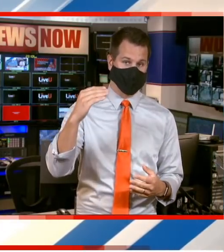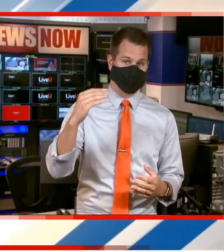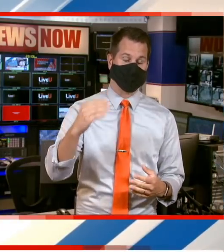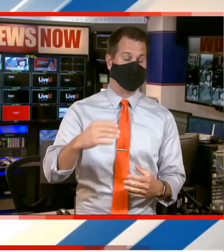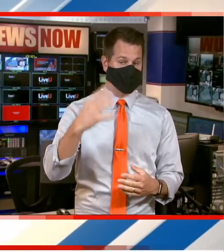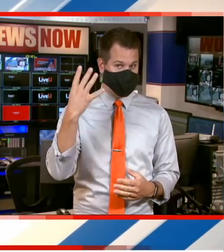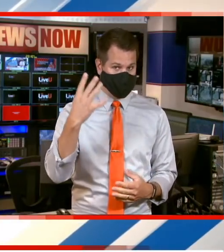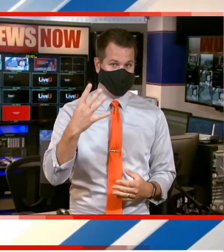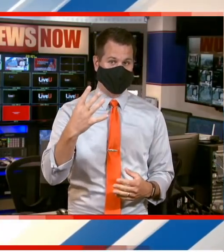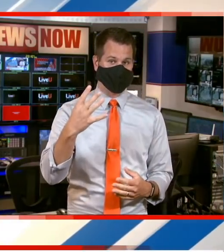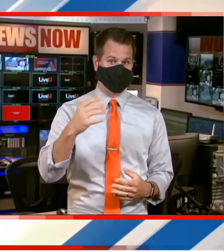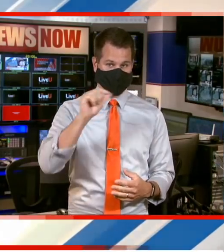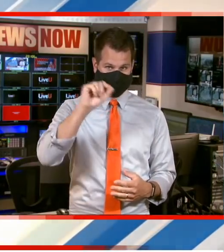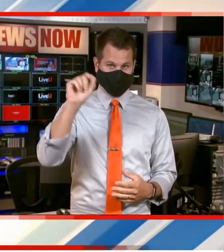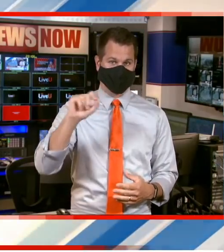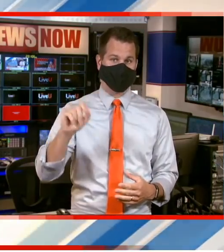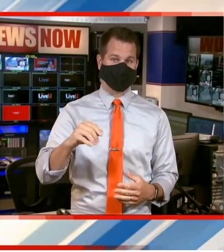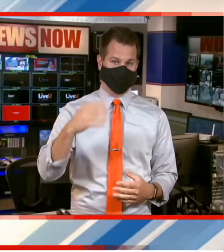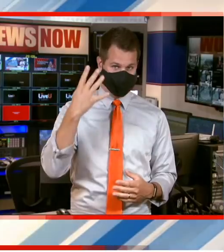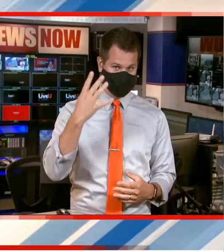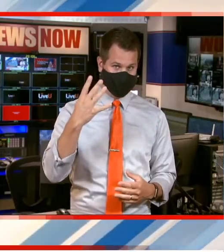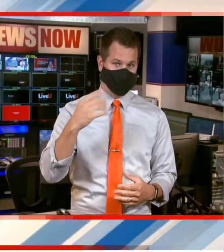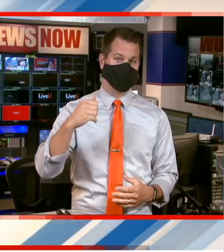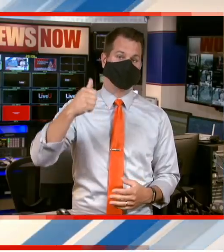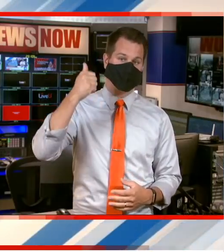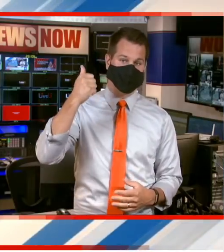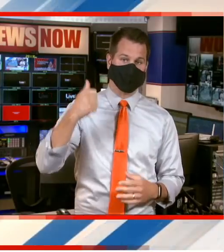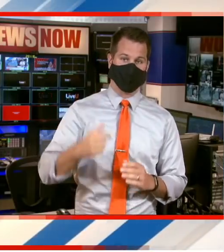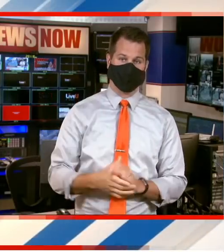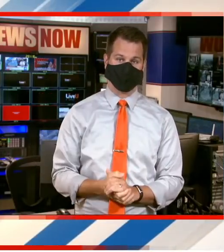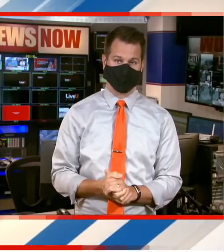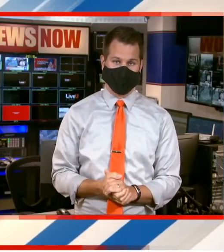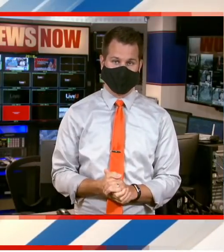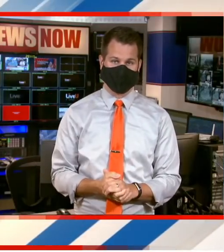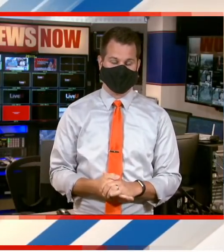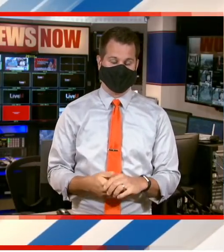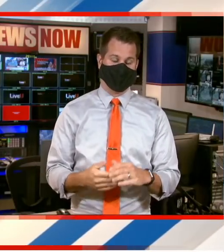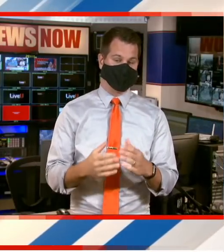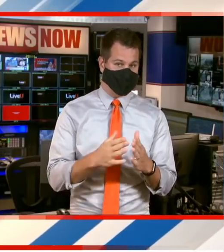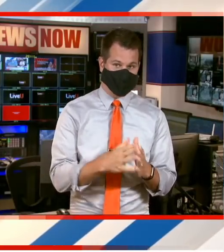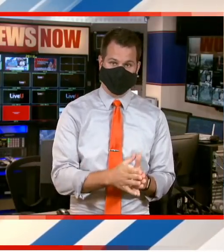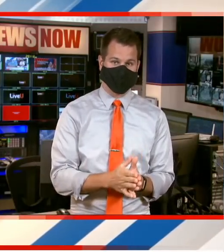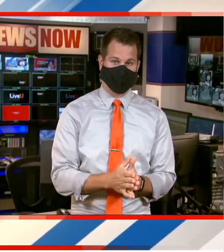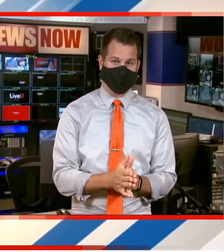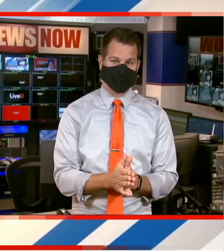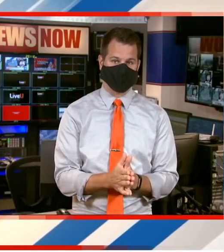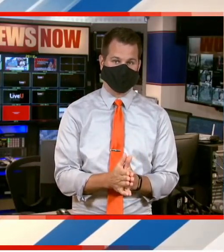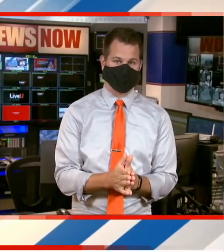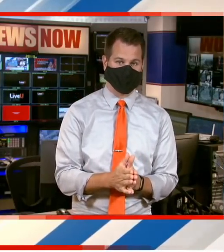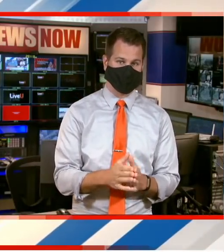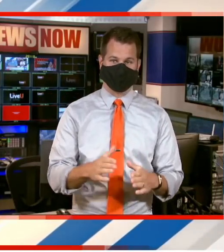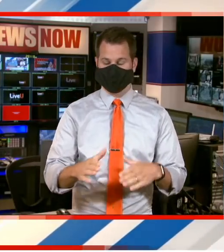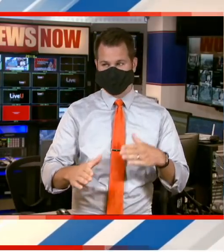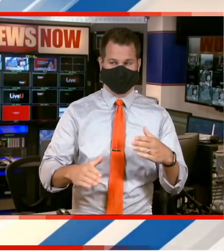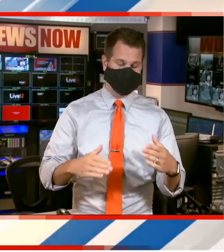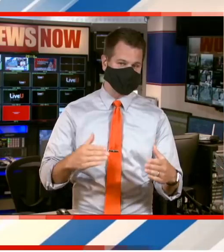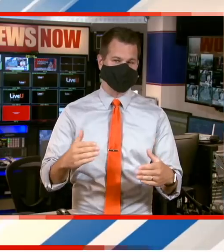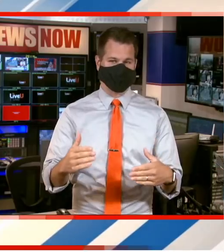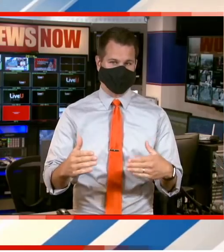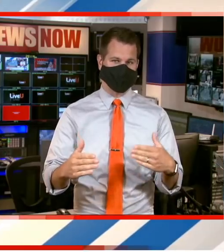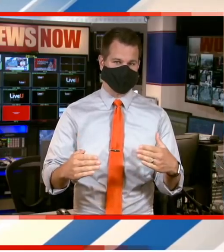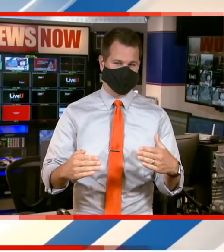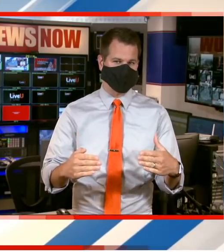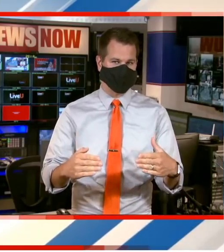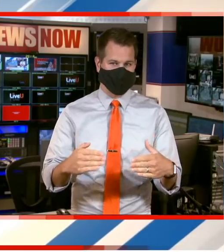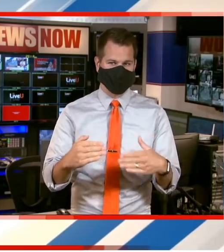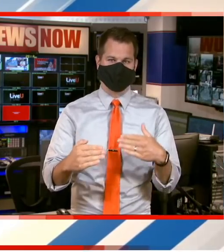get you to orange. You don't want to, tick the box on 4 of those and go up to red. The issue is we've seen indications